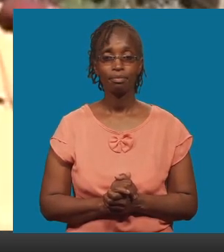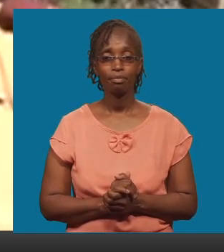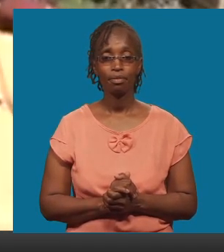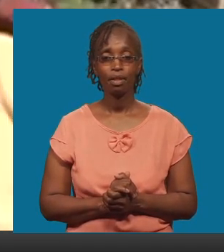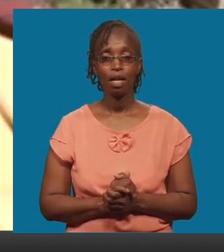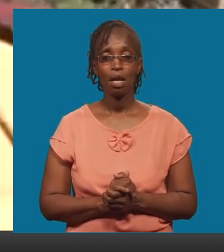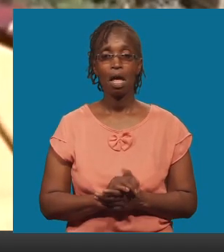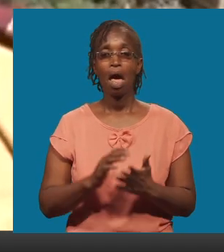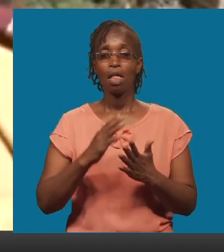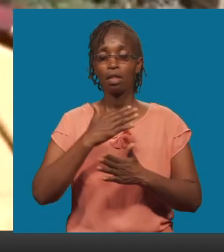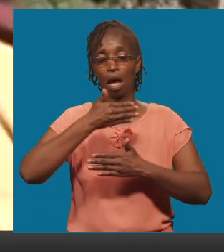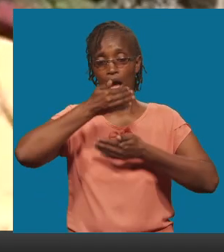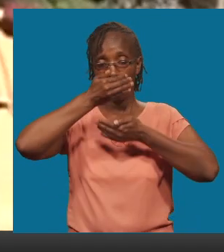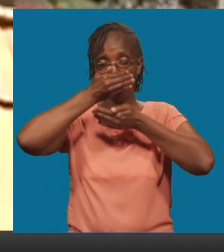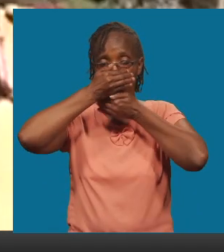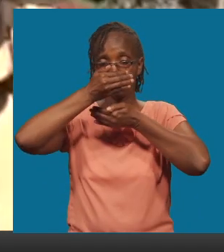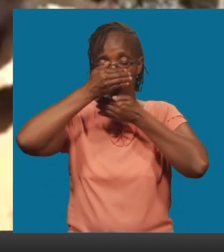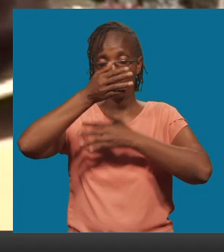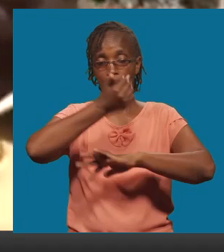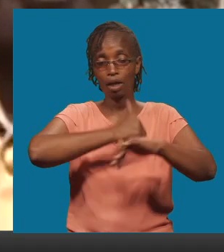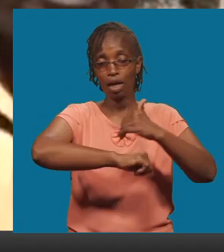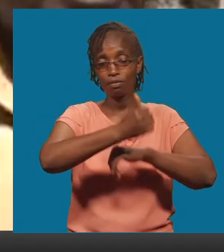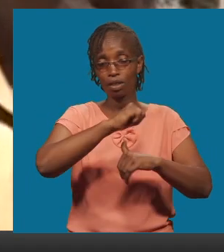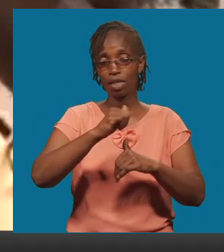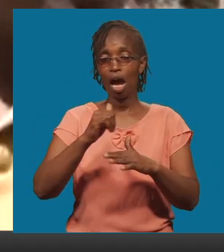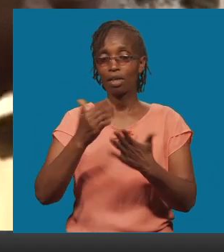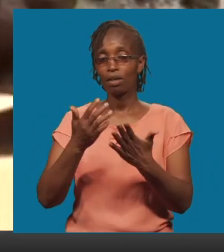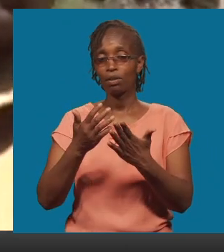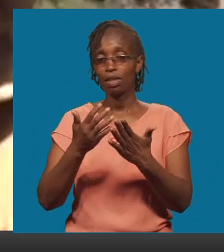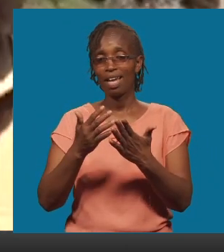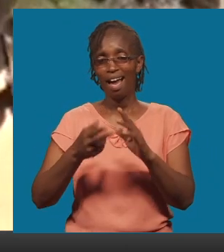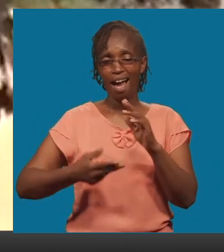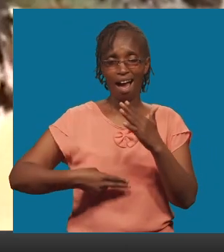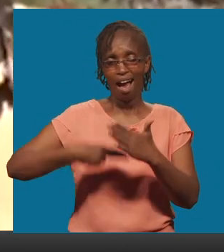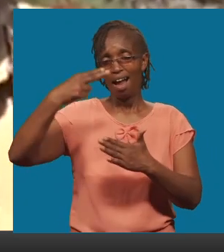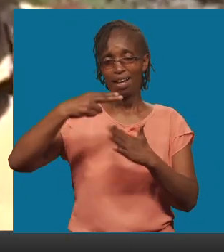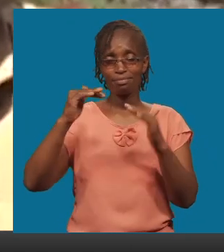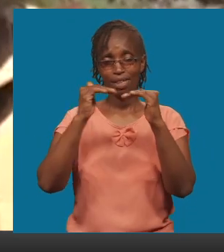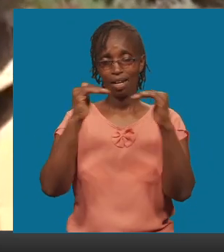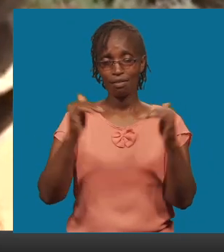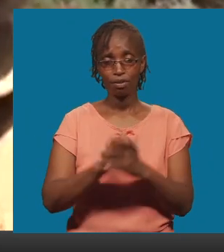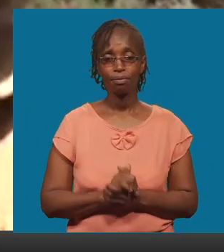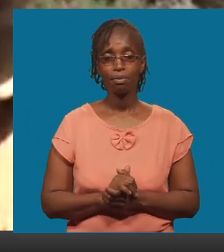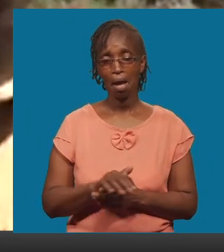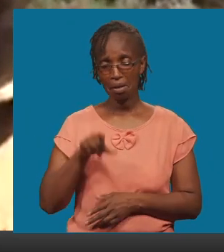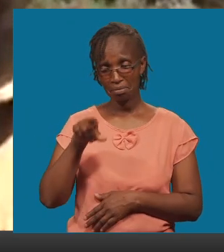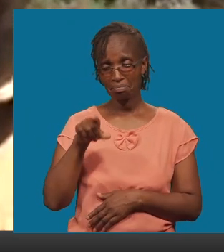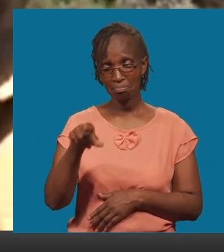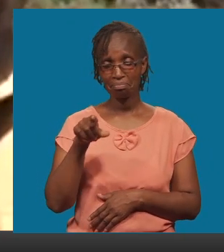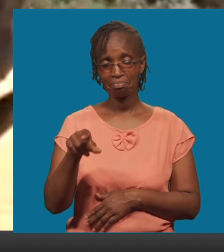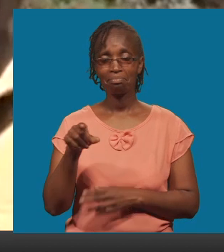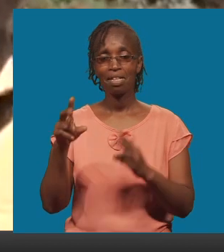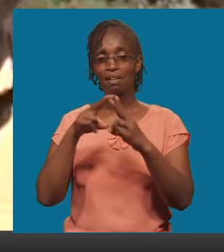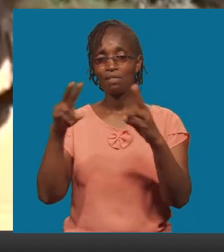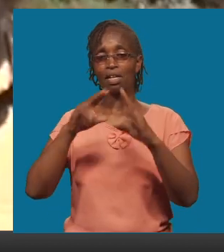Al-Shabaab activities, especially along the Lapset corridor. And this is a